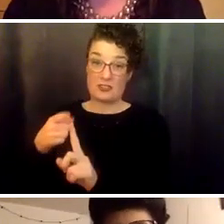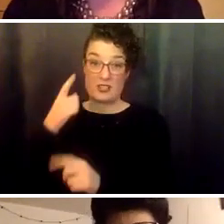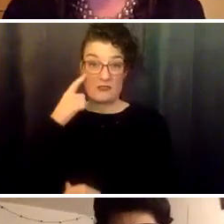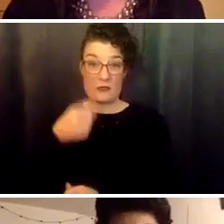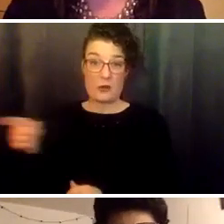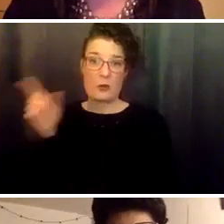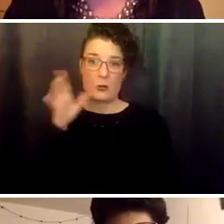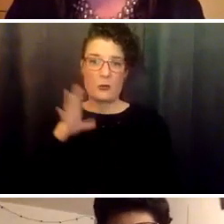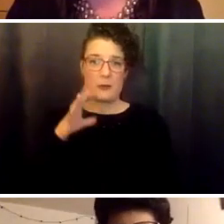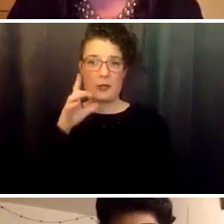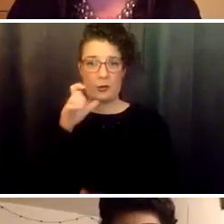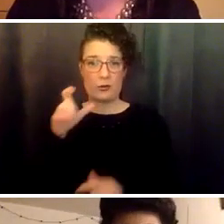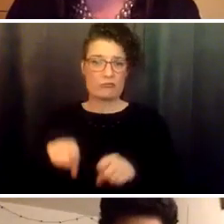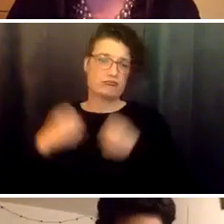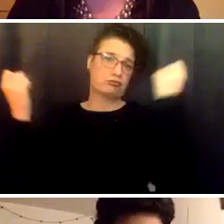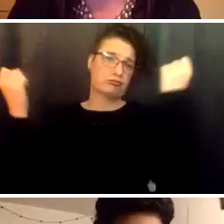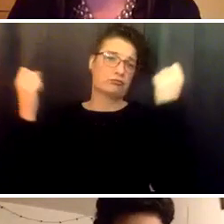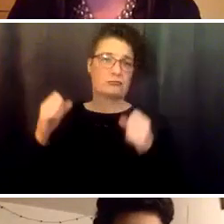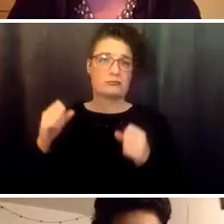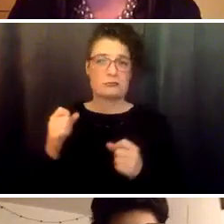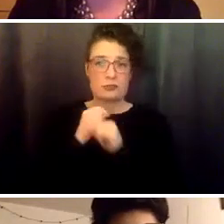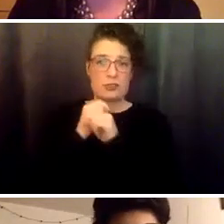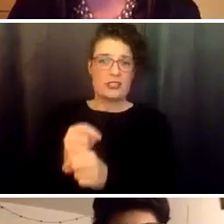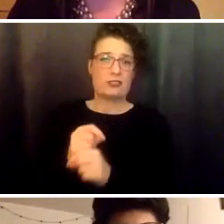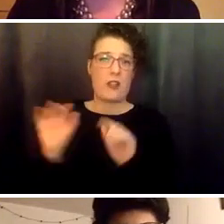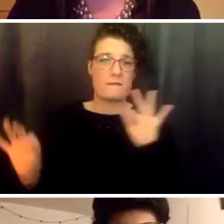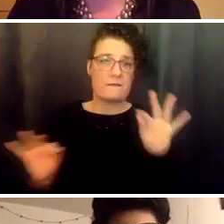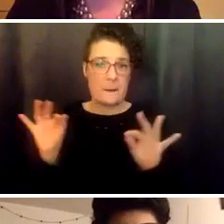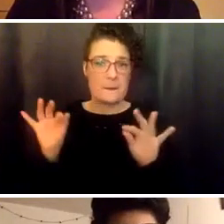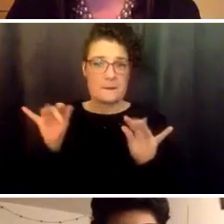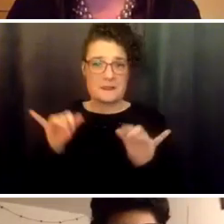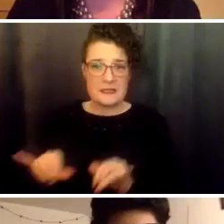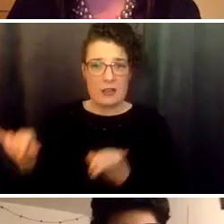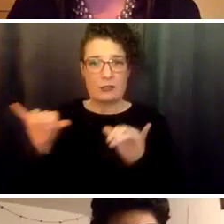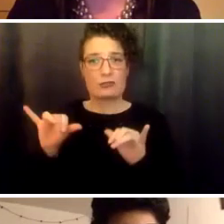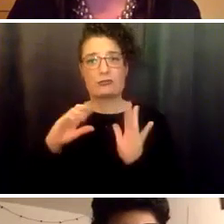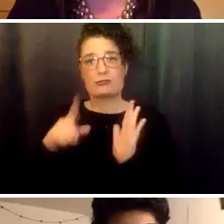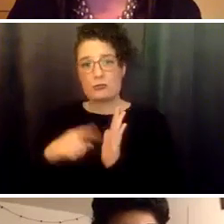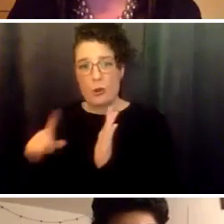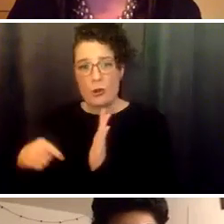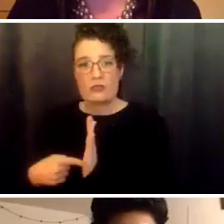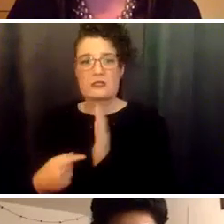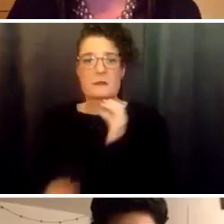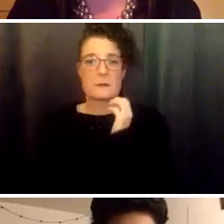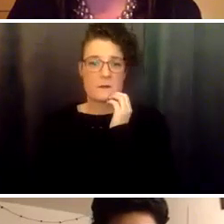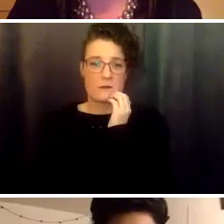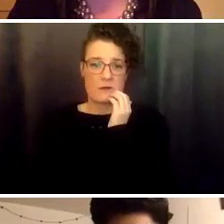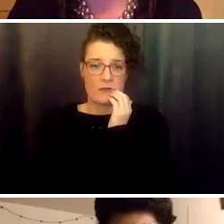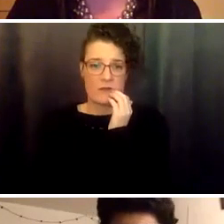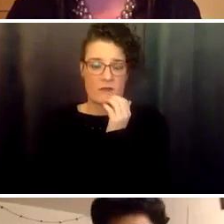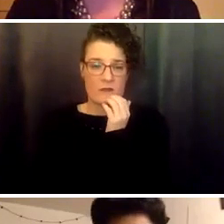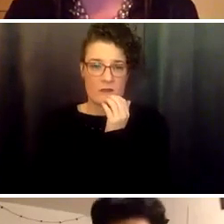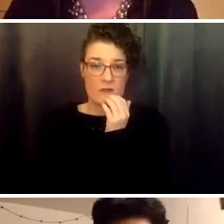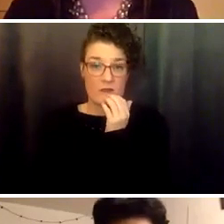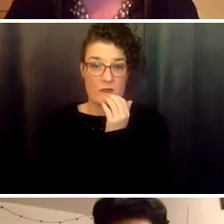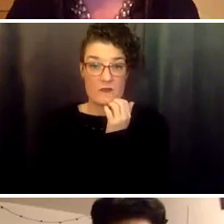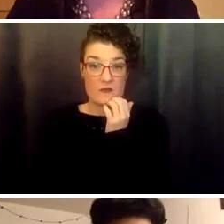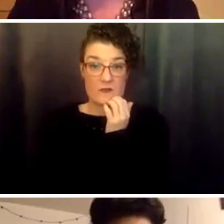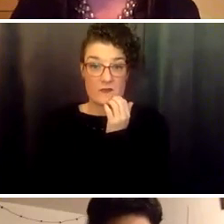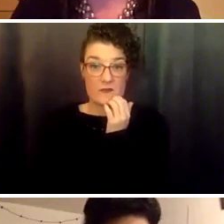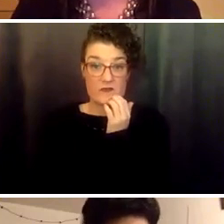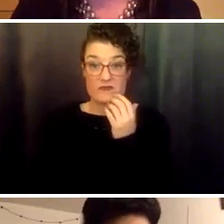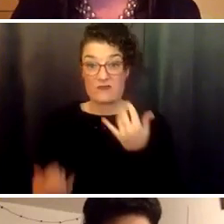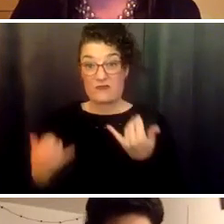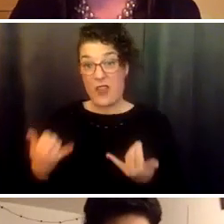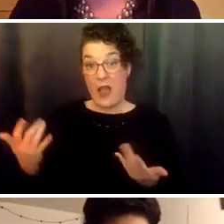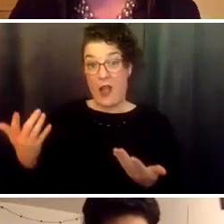of adhering to traditional femininity standards or roles. And I think as someone who is now